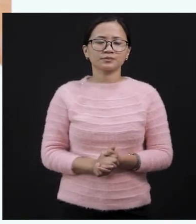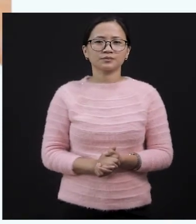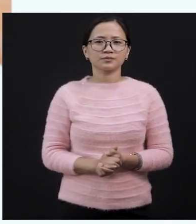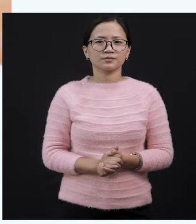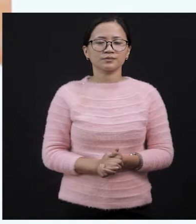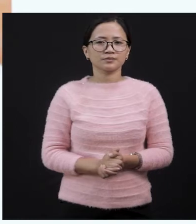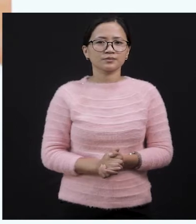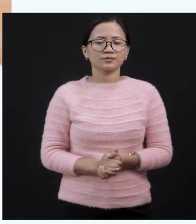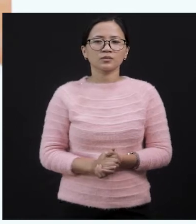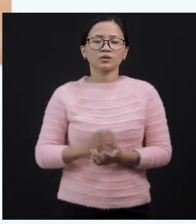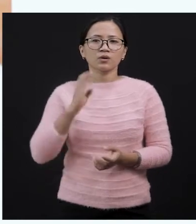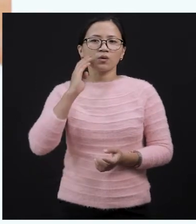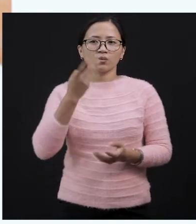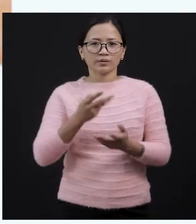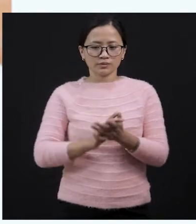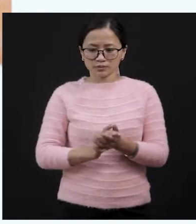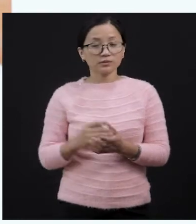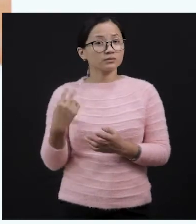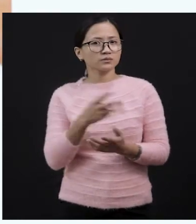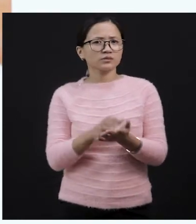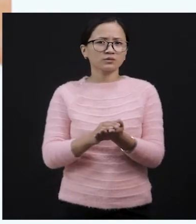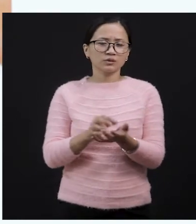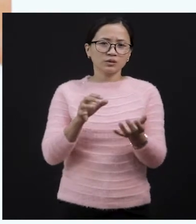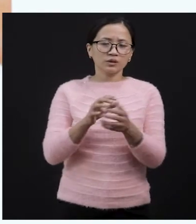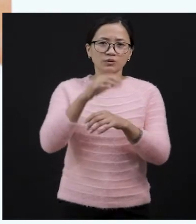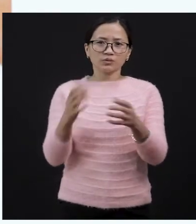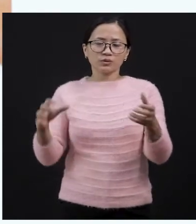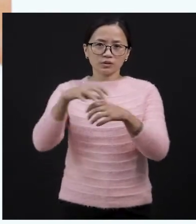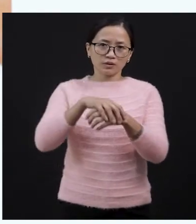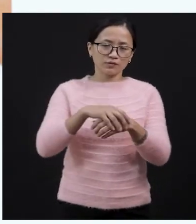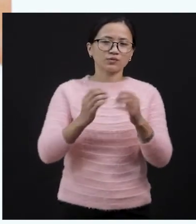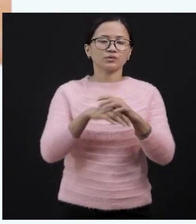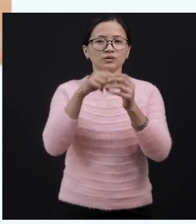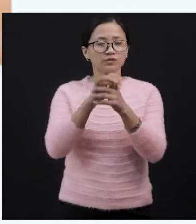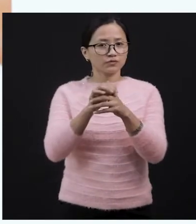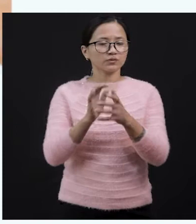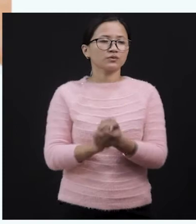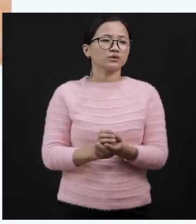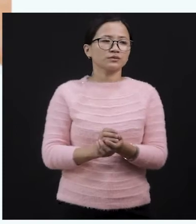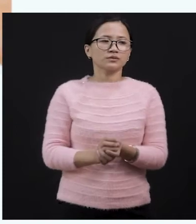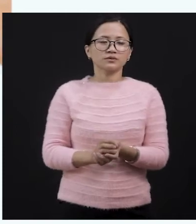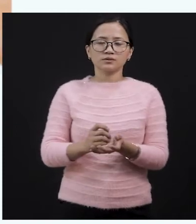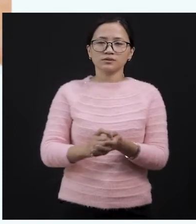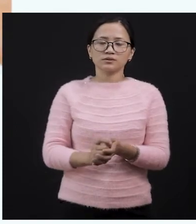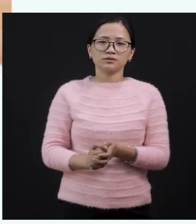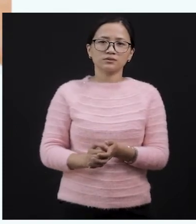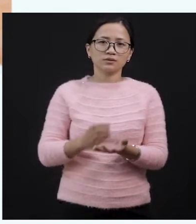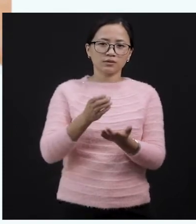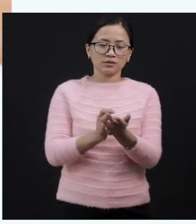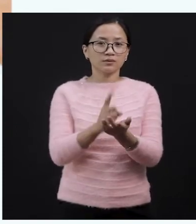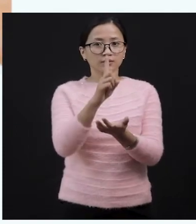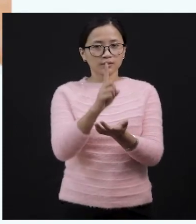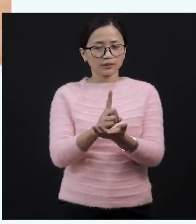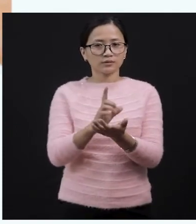Now, when we cover this candle with this glass, then